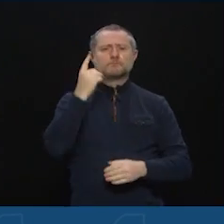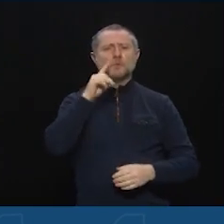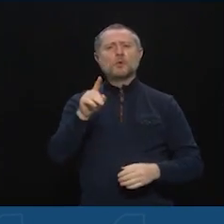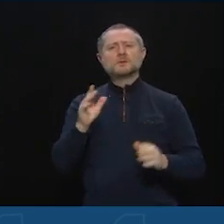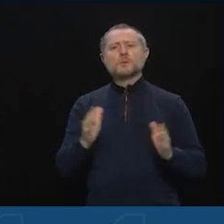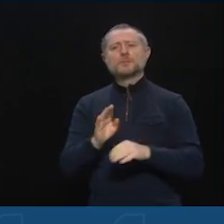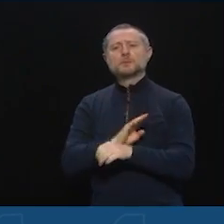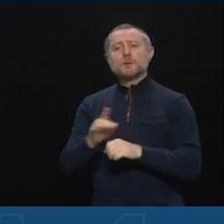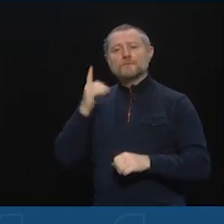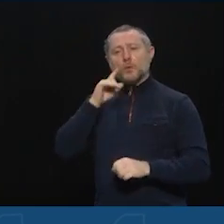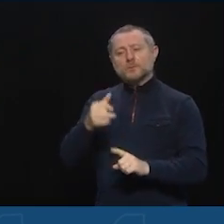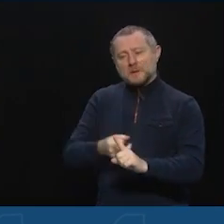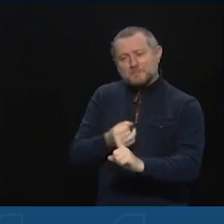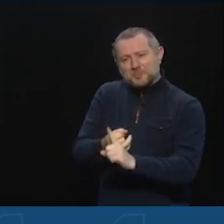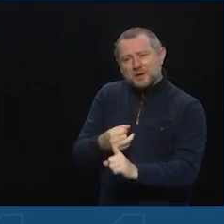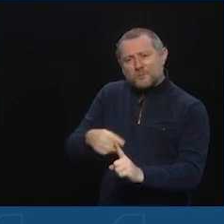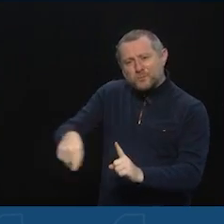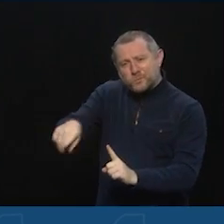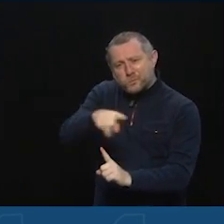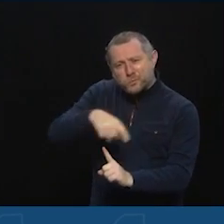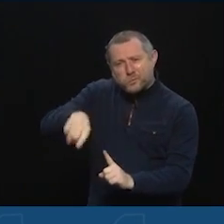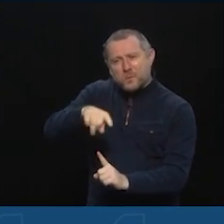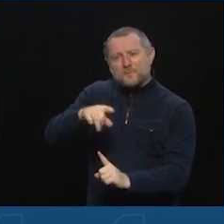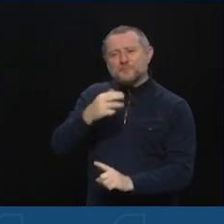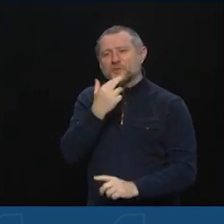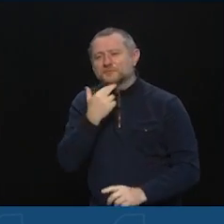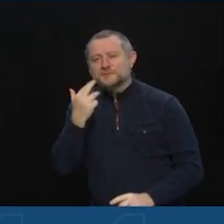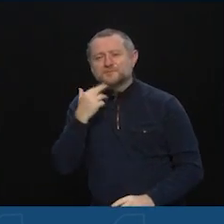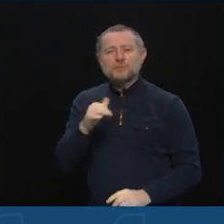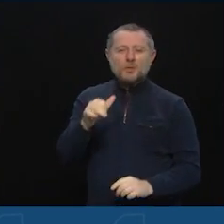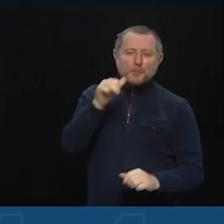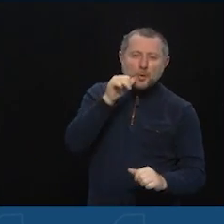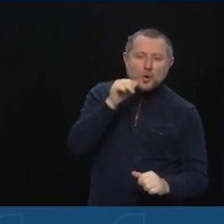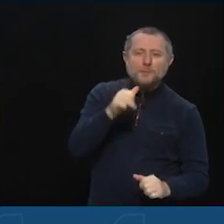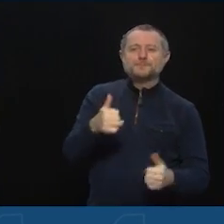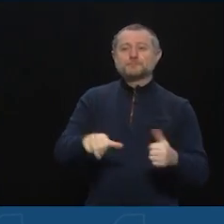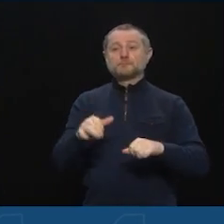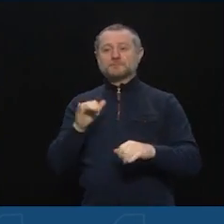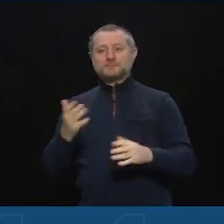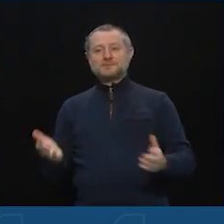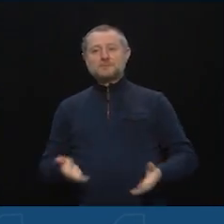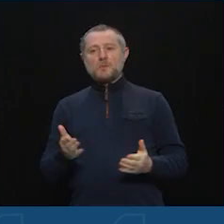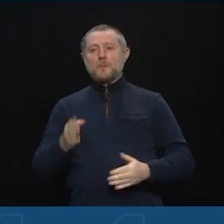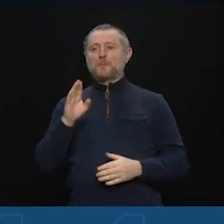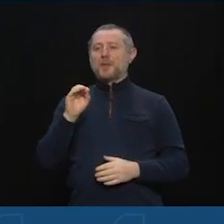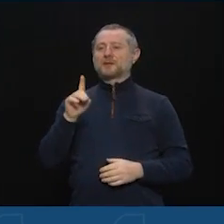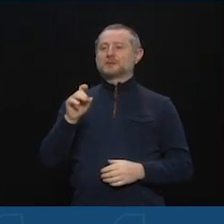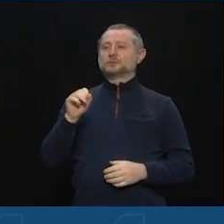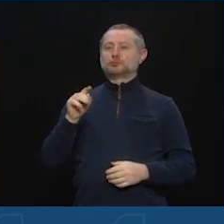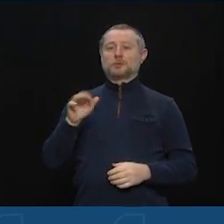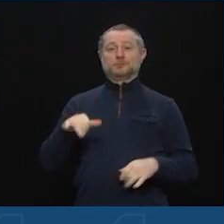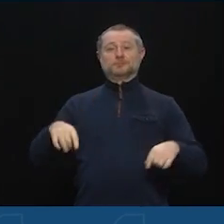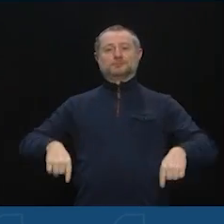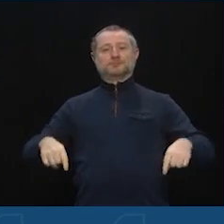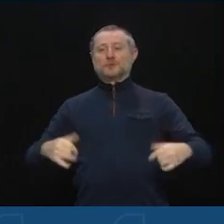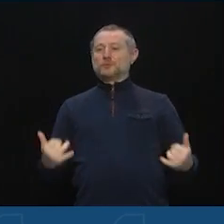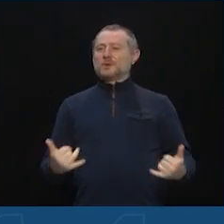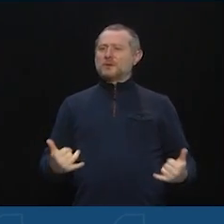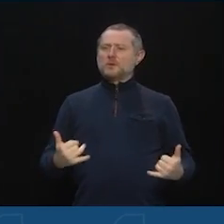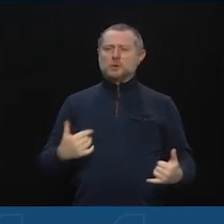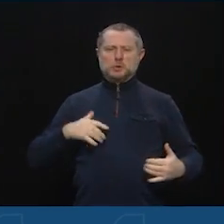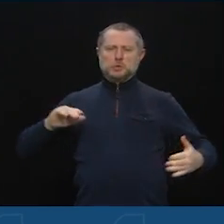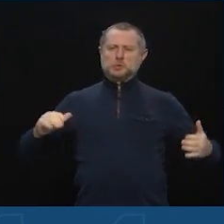hard, hospitality, restaurant, bars. And so we're here in Bed-Stuy today to unleash a whole new era in